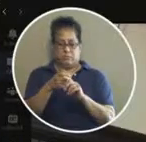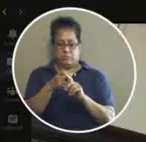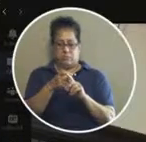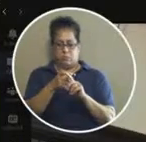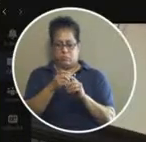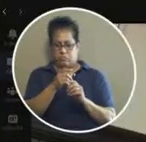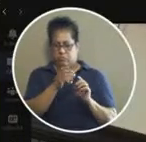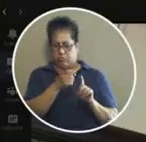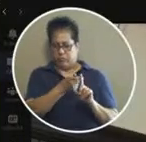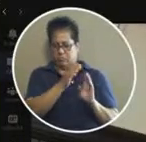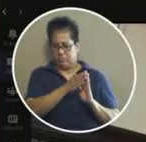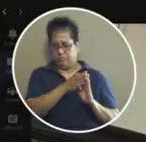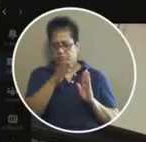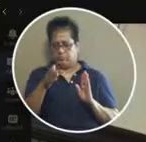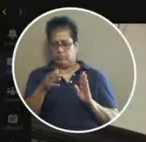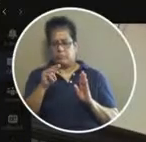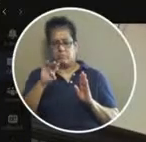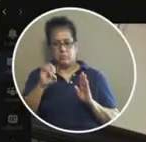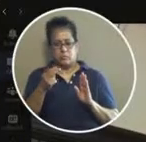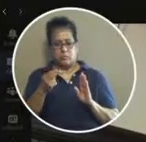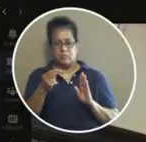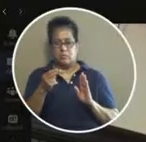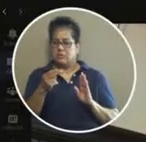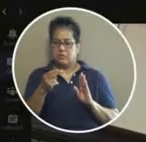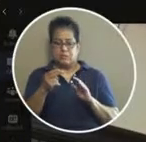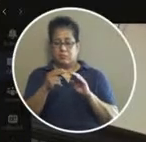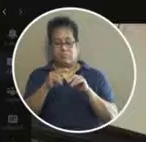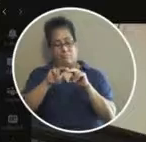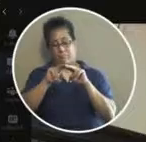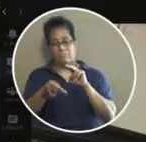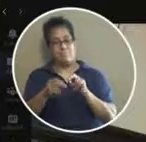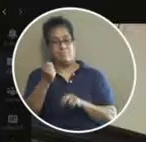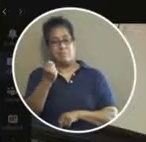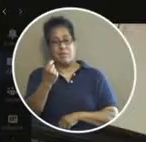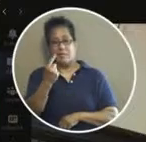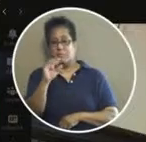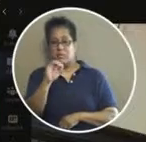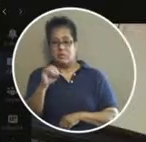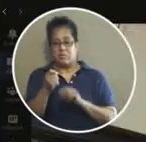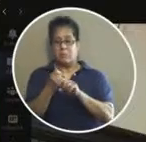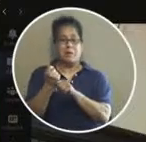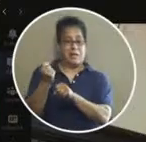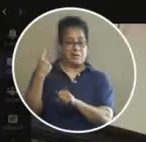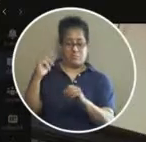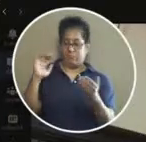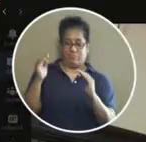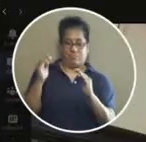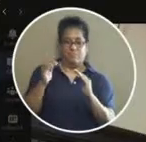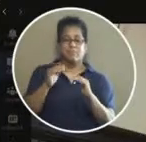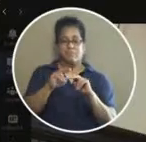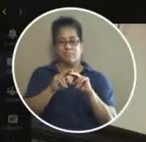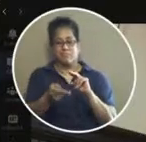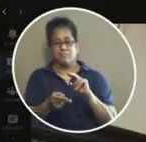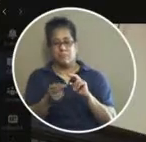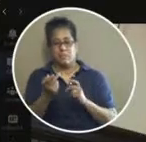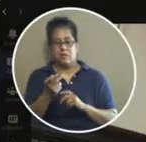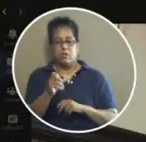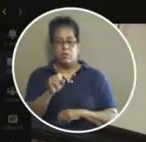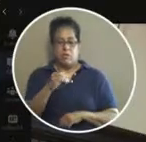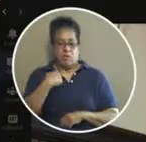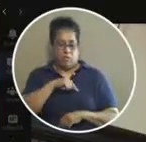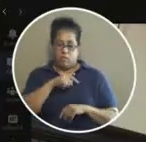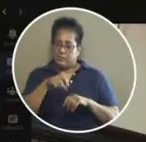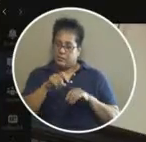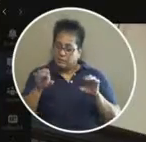actually through March as reported in May, and we're down 11% over last year. And we're going to continue to be down. So we need to do